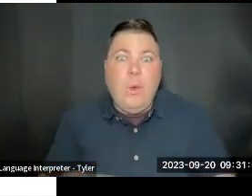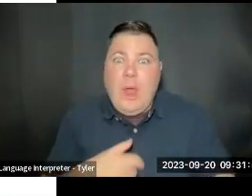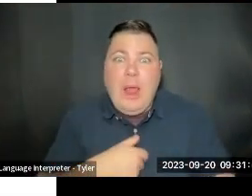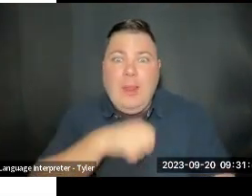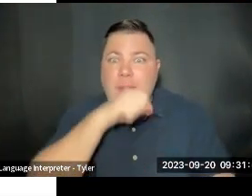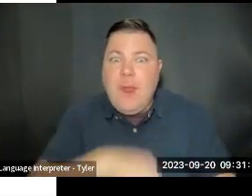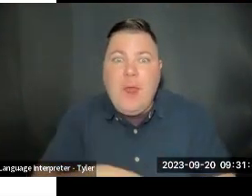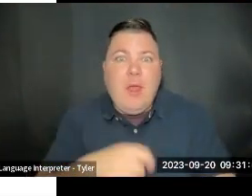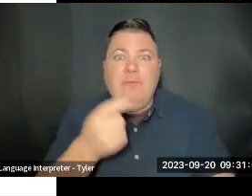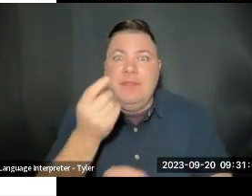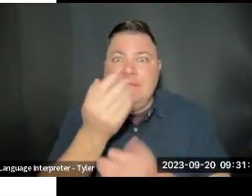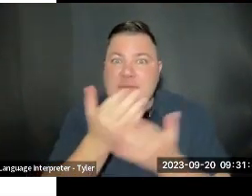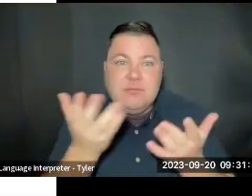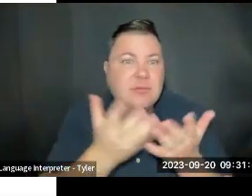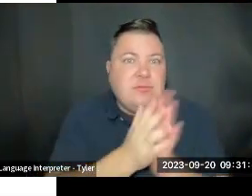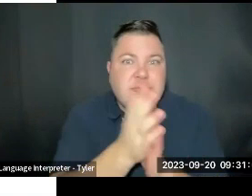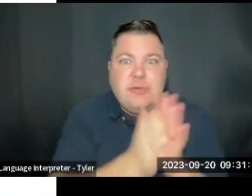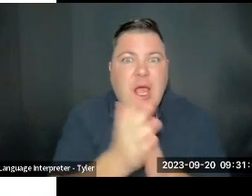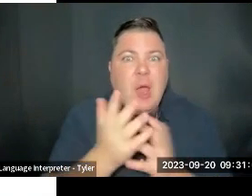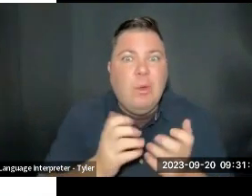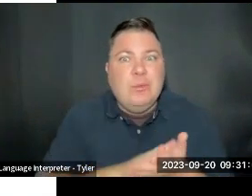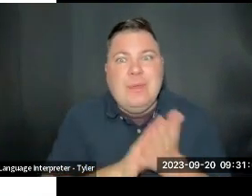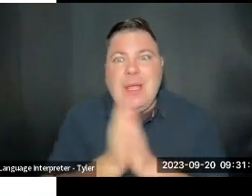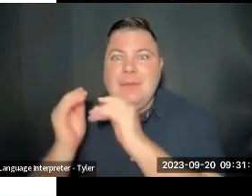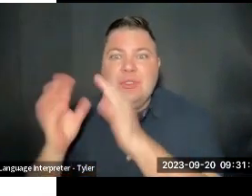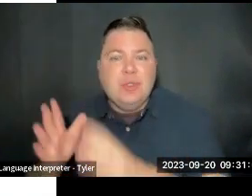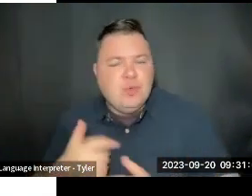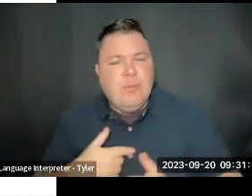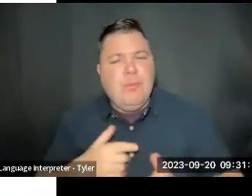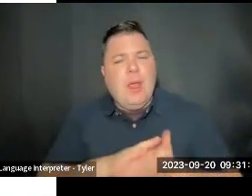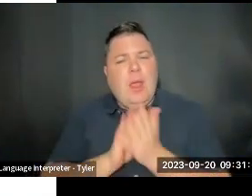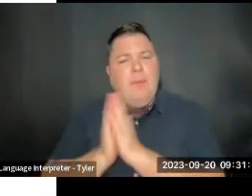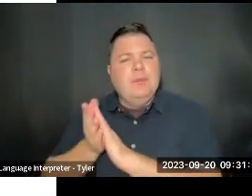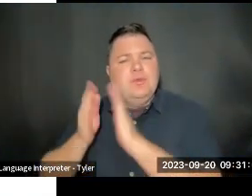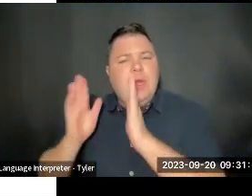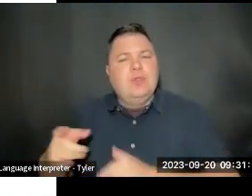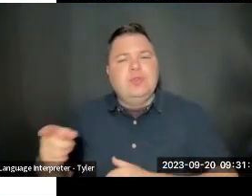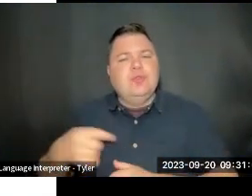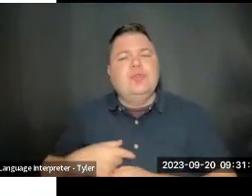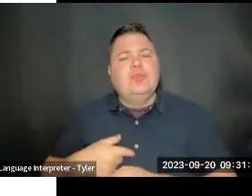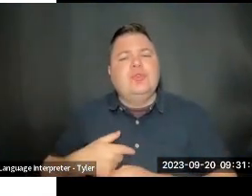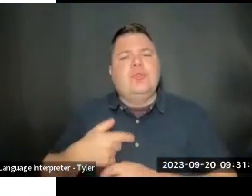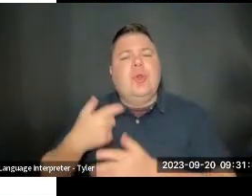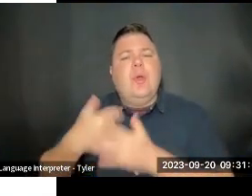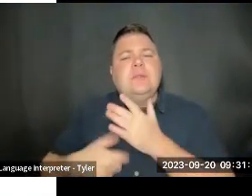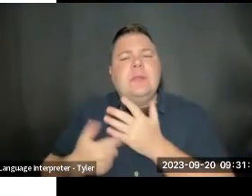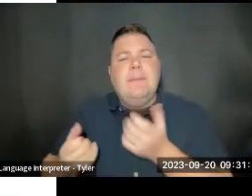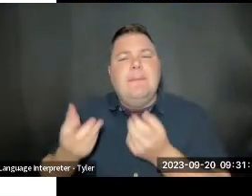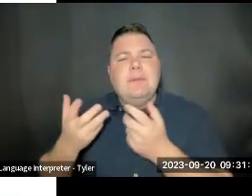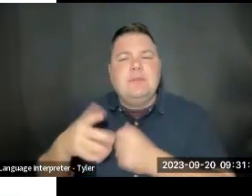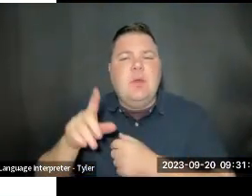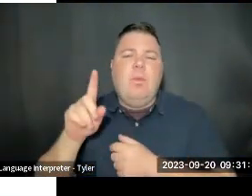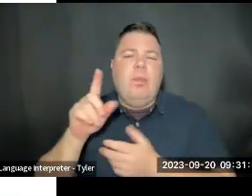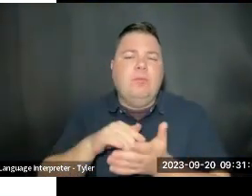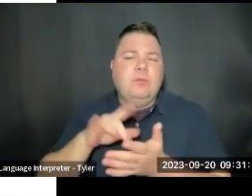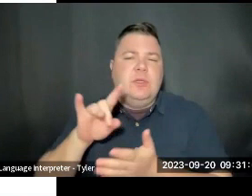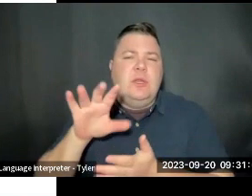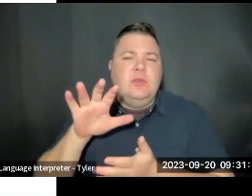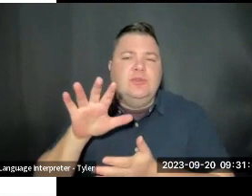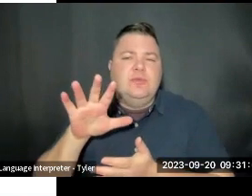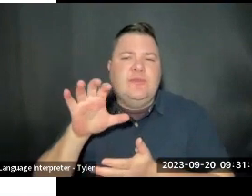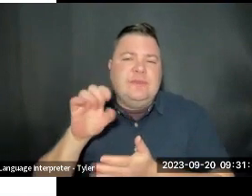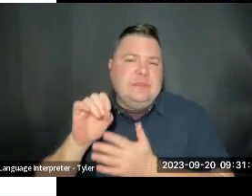become an instructor. And the cost of becoming an instructor is about